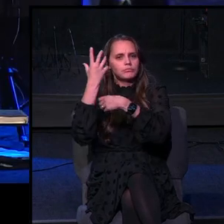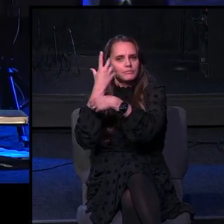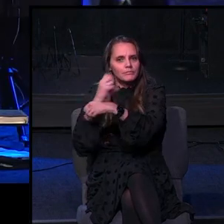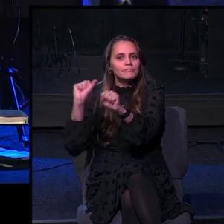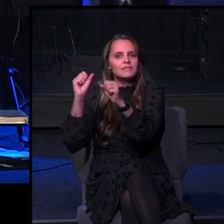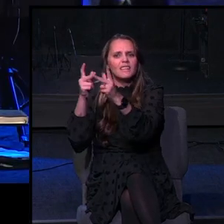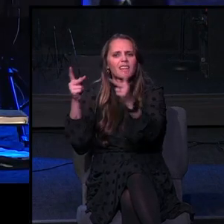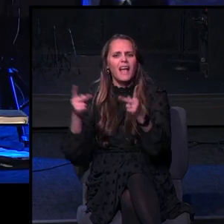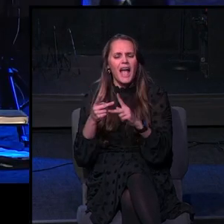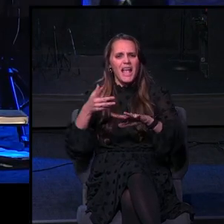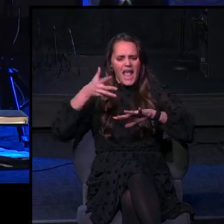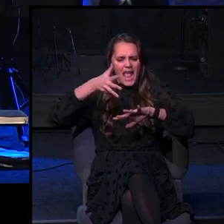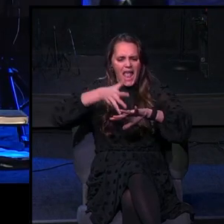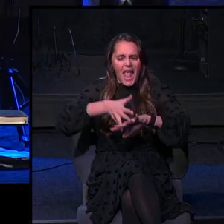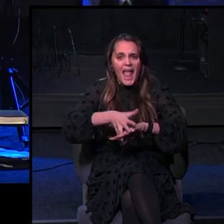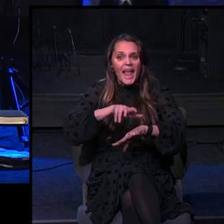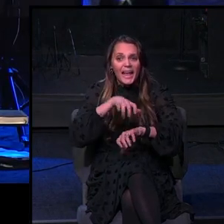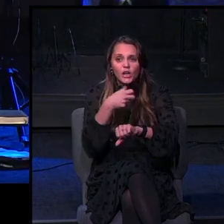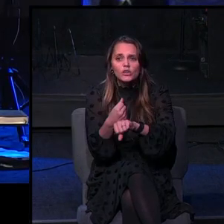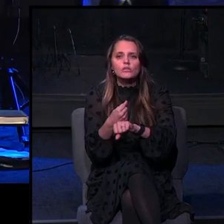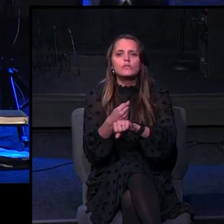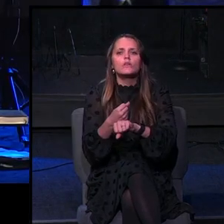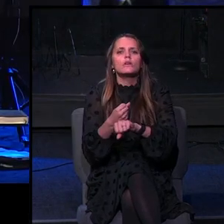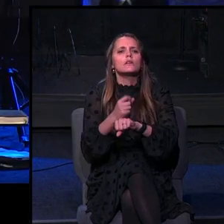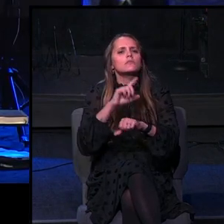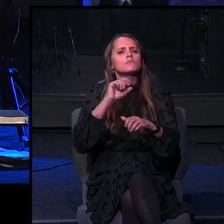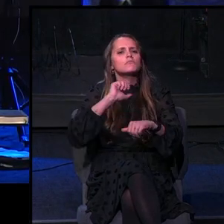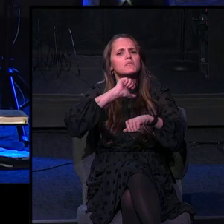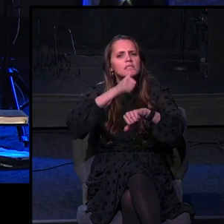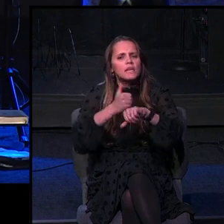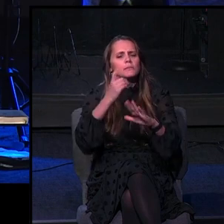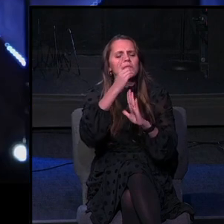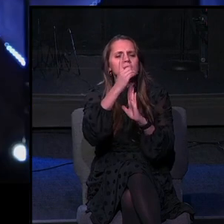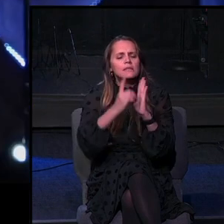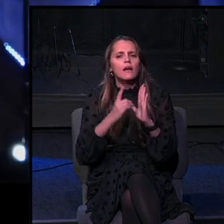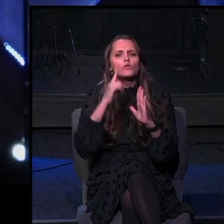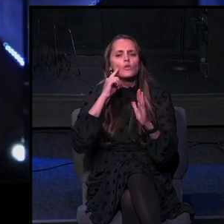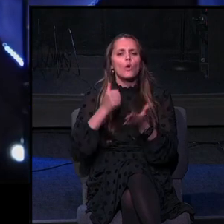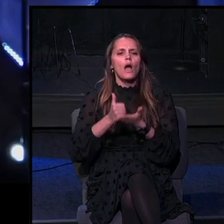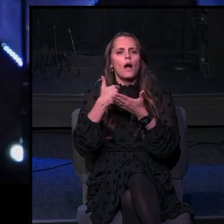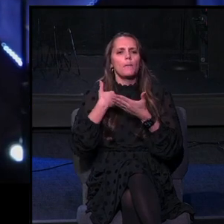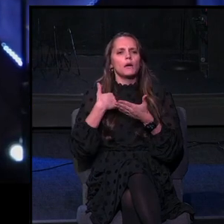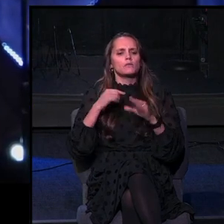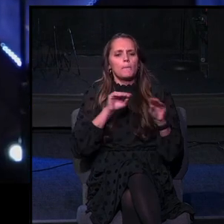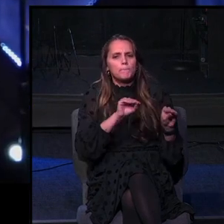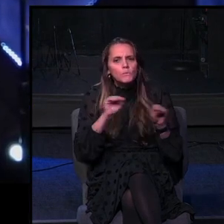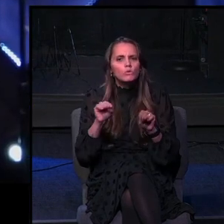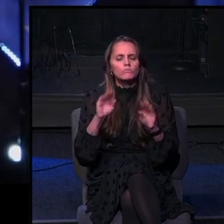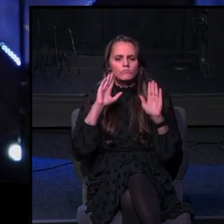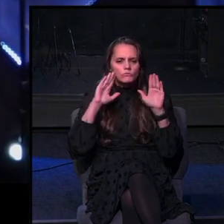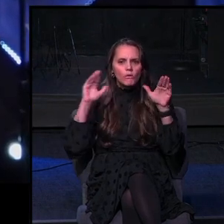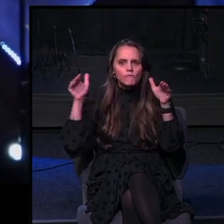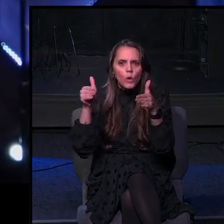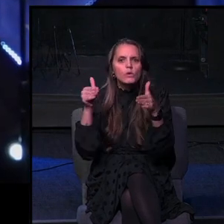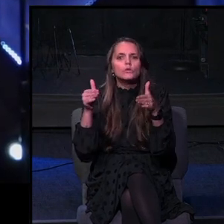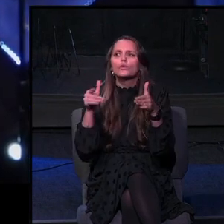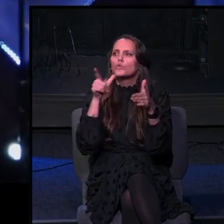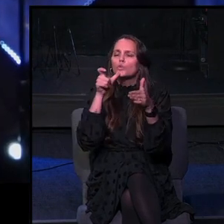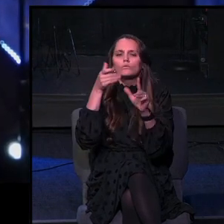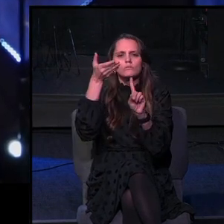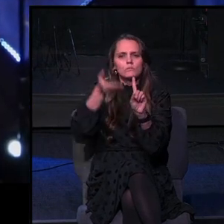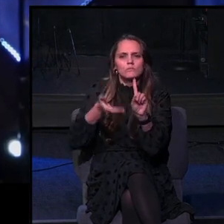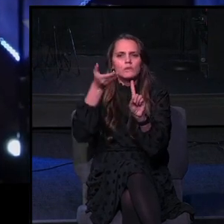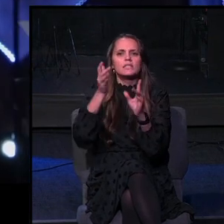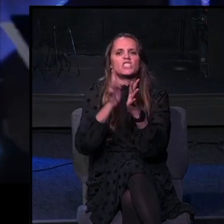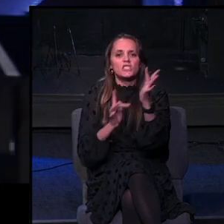designed to move us somewhere, and it's to move us towards the person of Jesus. That's the focus, that's the point of every single one of these